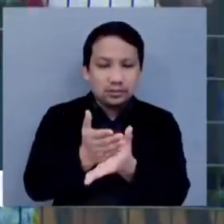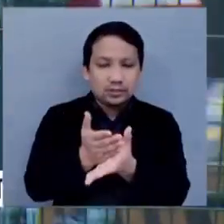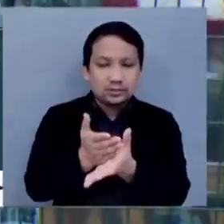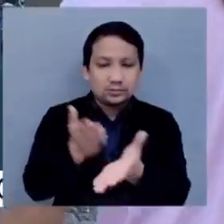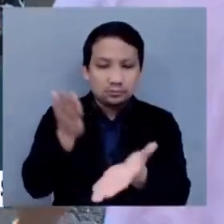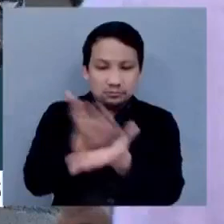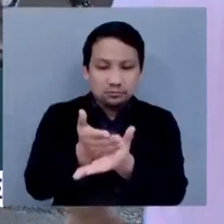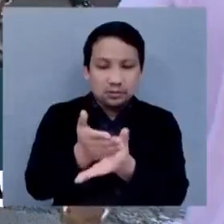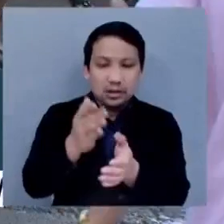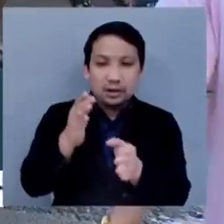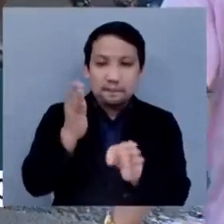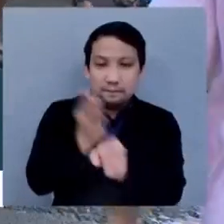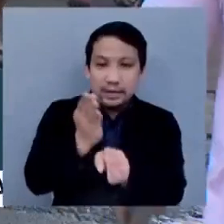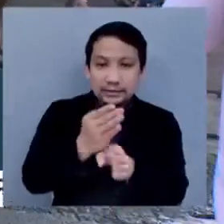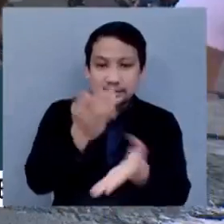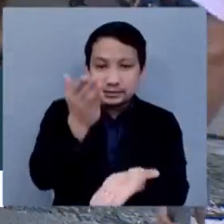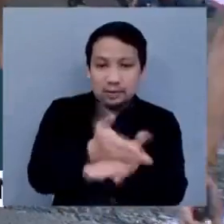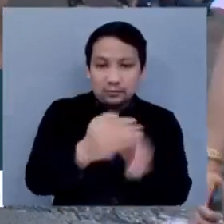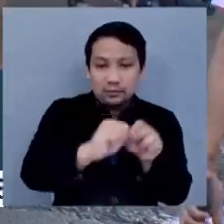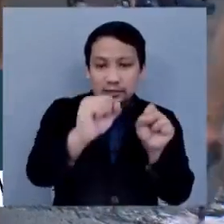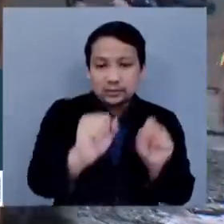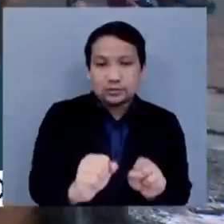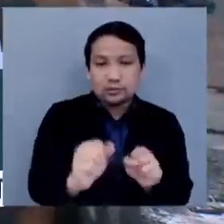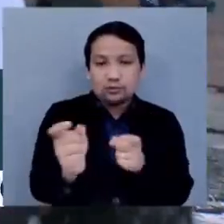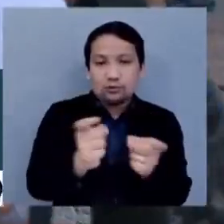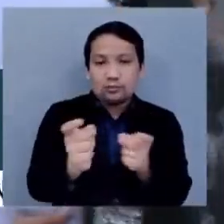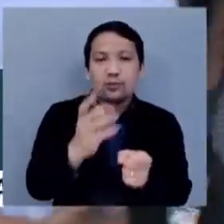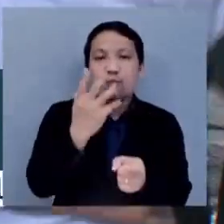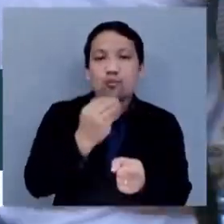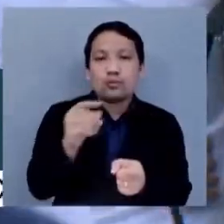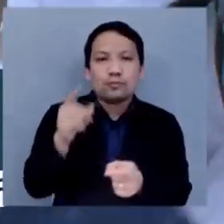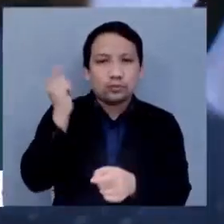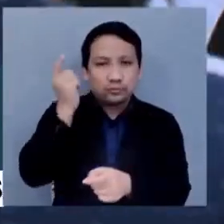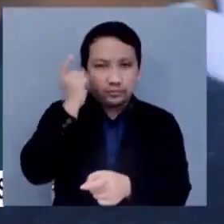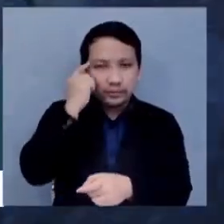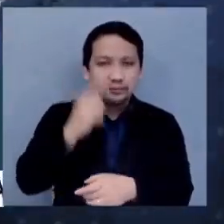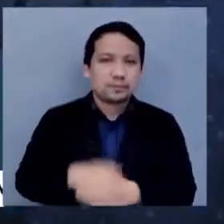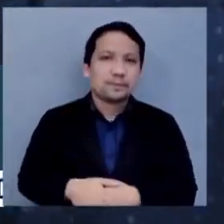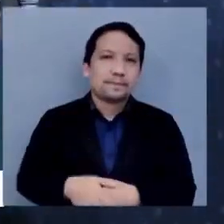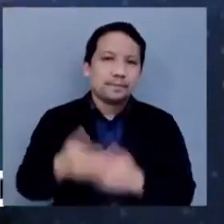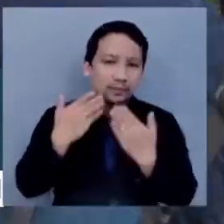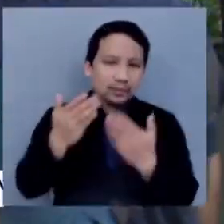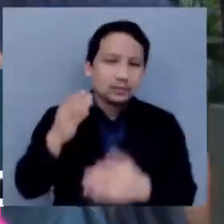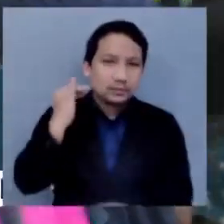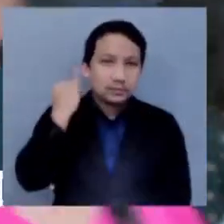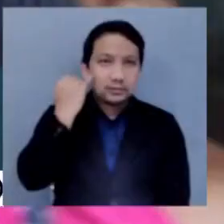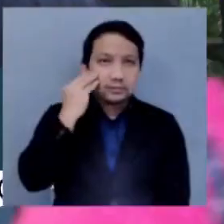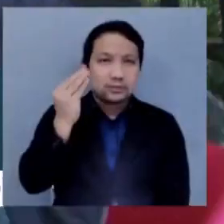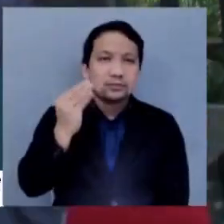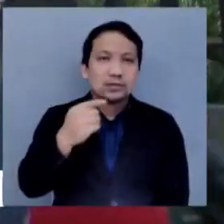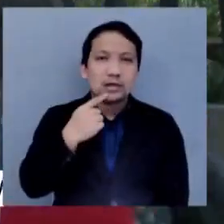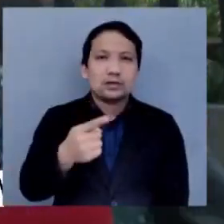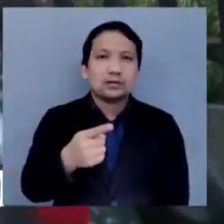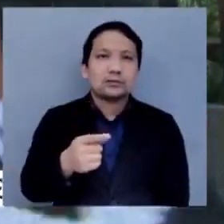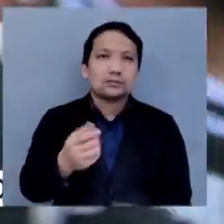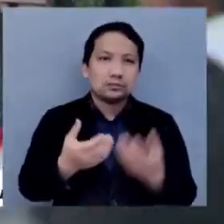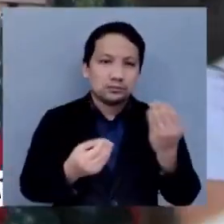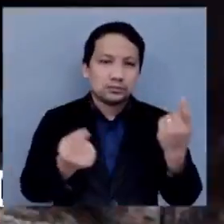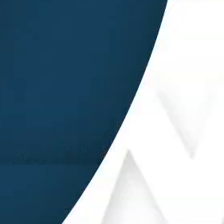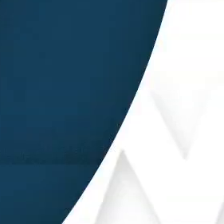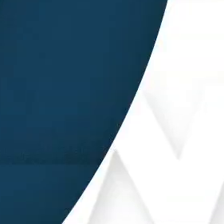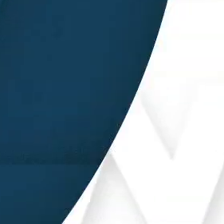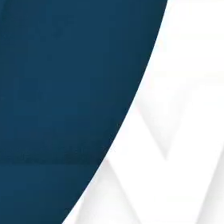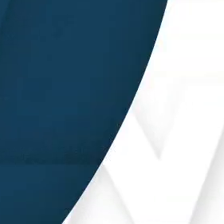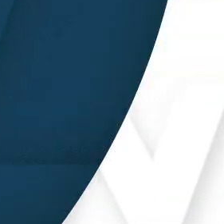what DOTR is looking at right now. All right. Thanks a lot. Jackie Manabat there joining us on the line.